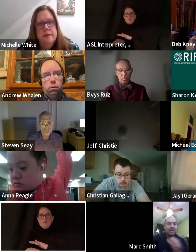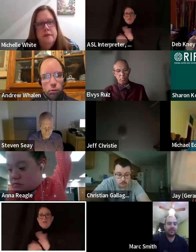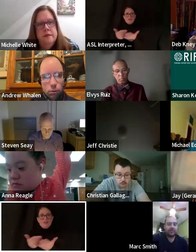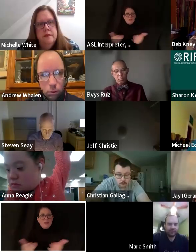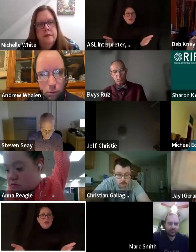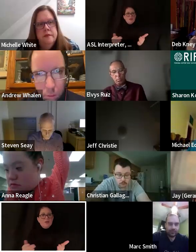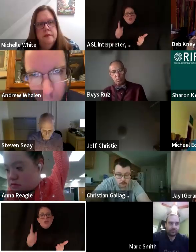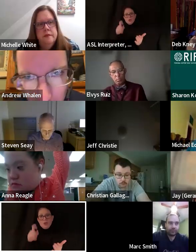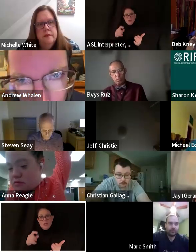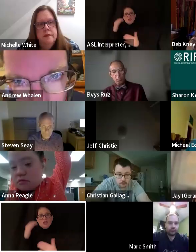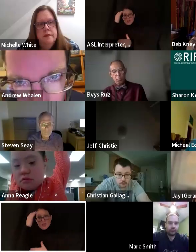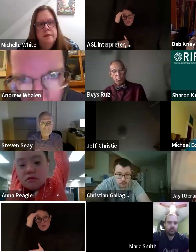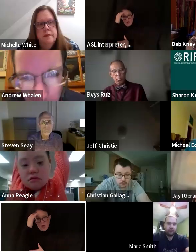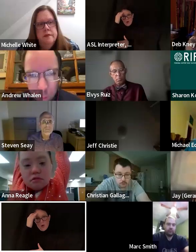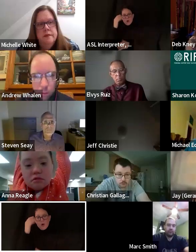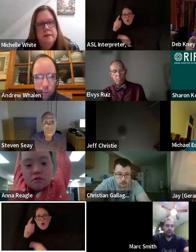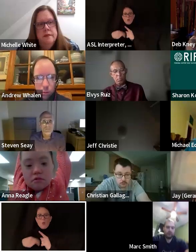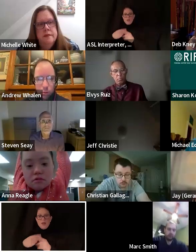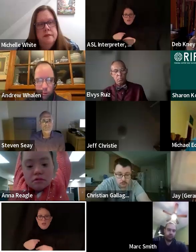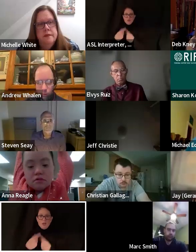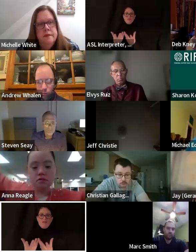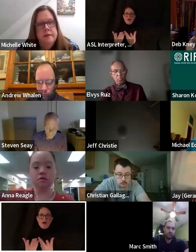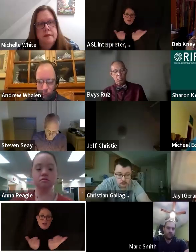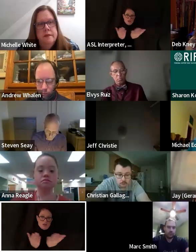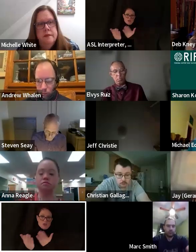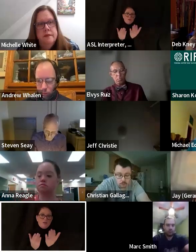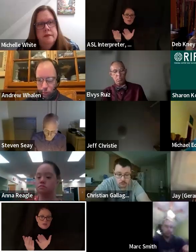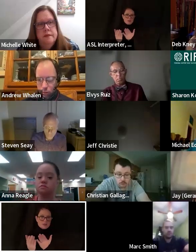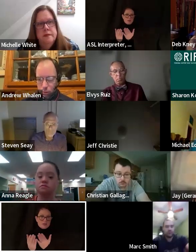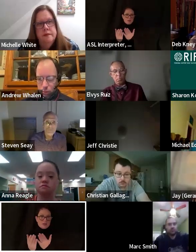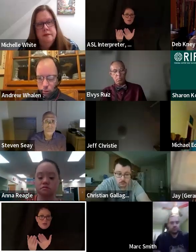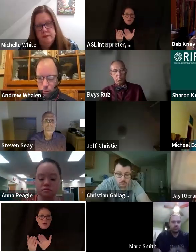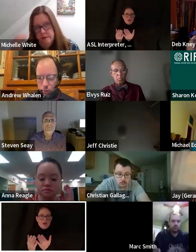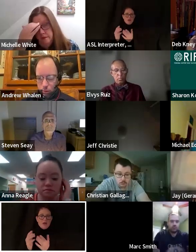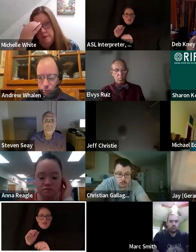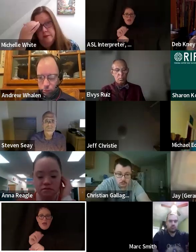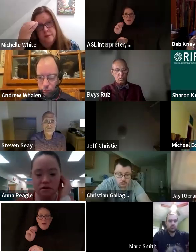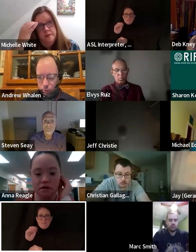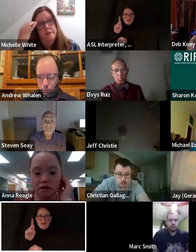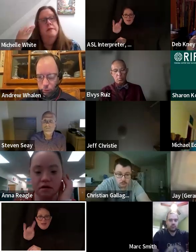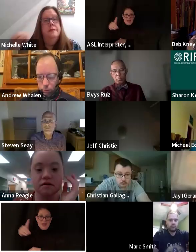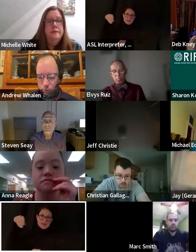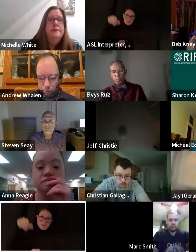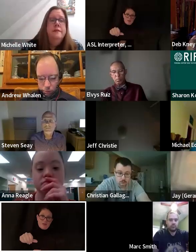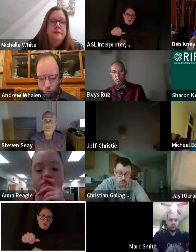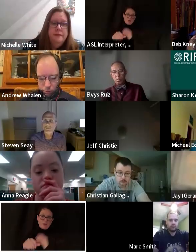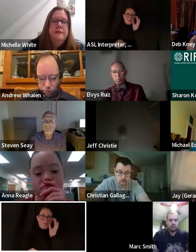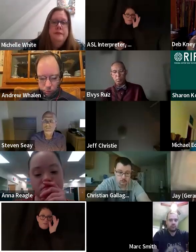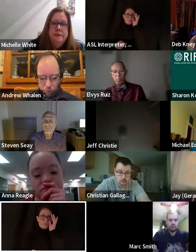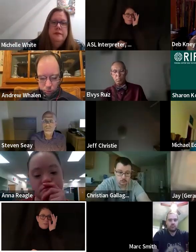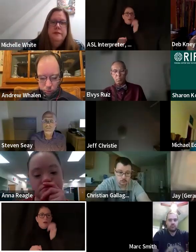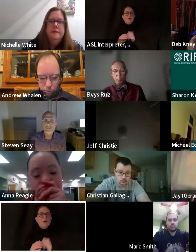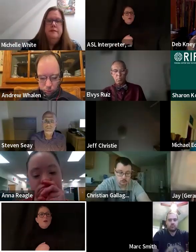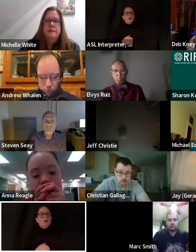things that you need to know about when you're providing a service that's being paid for by Medicaid. Yep. So now,